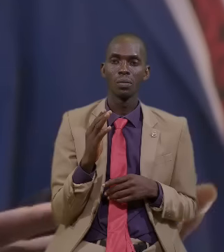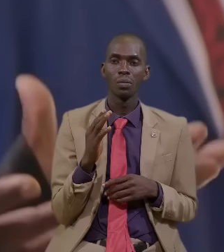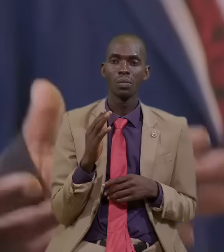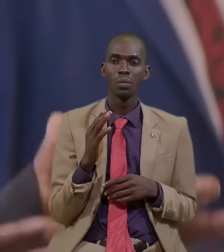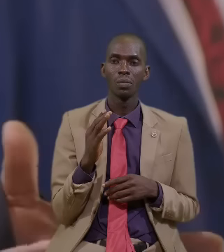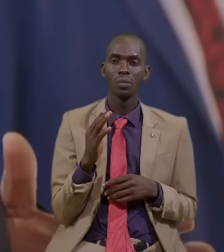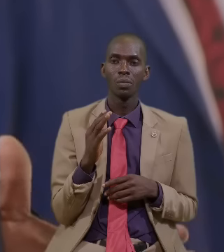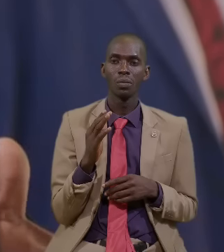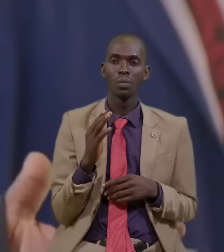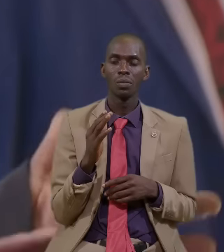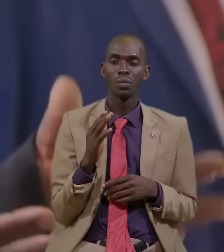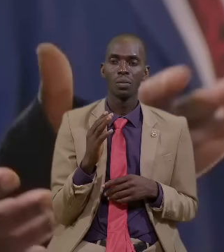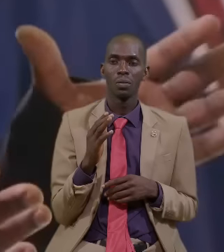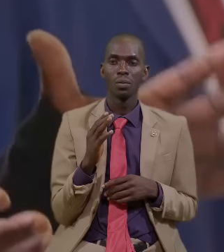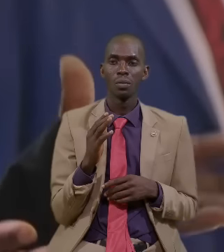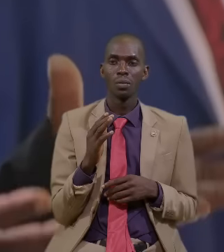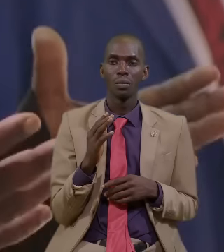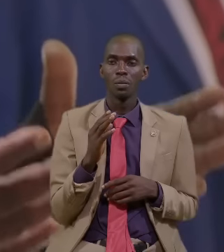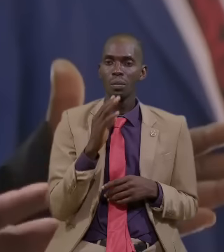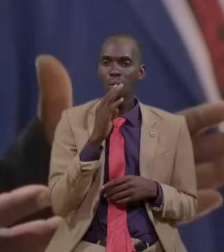be taken